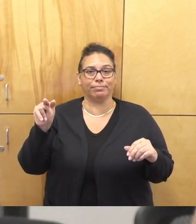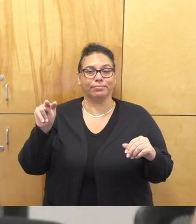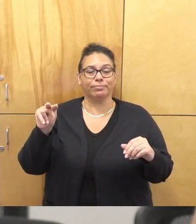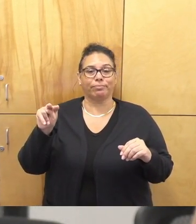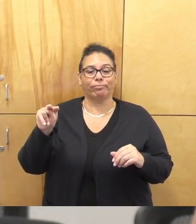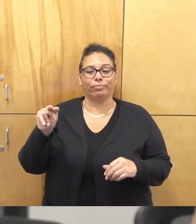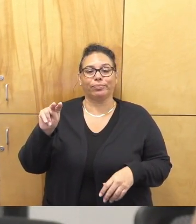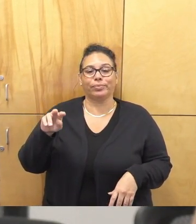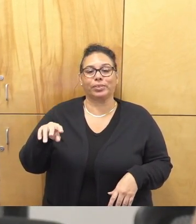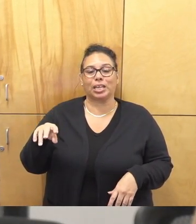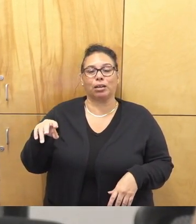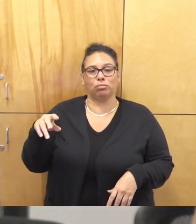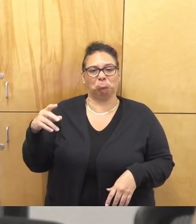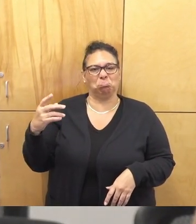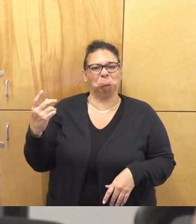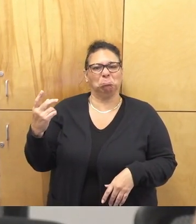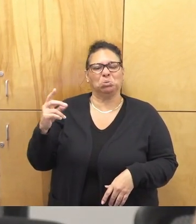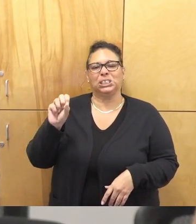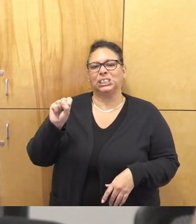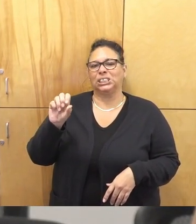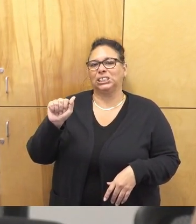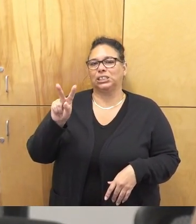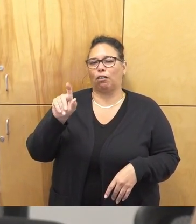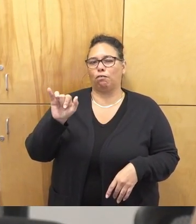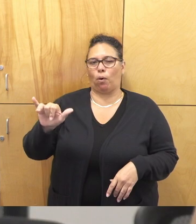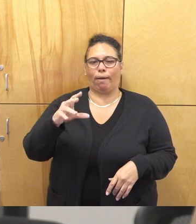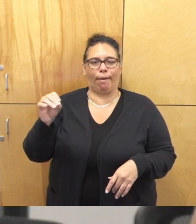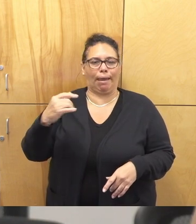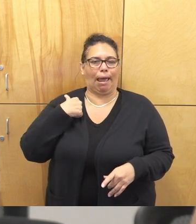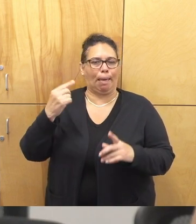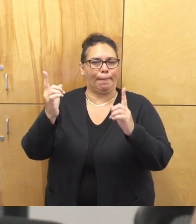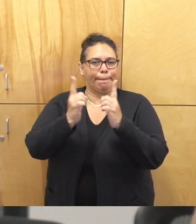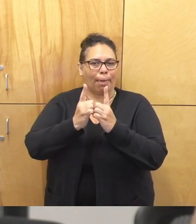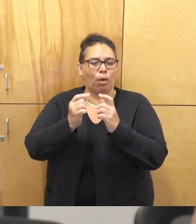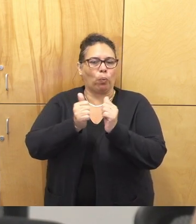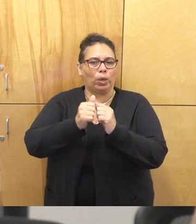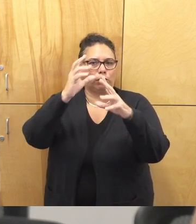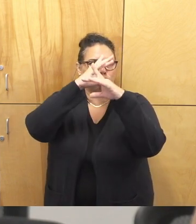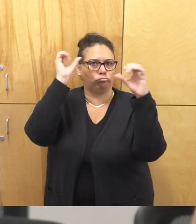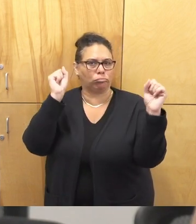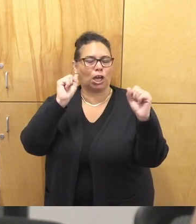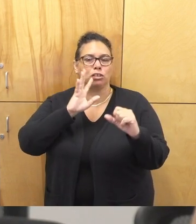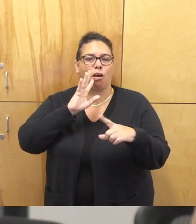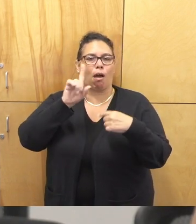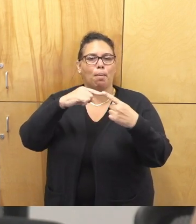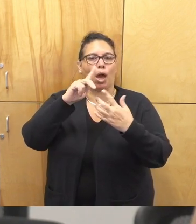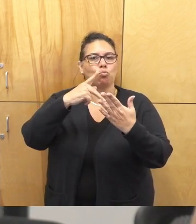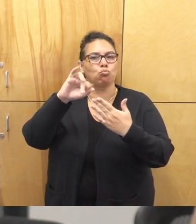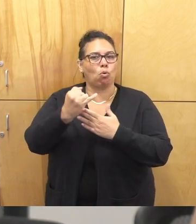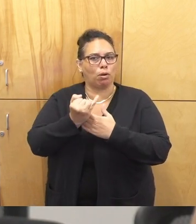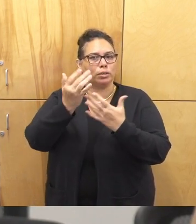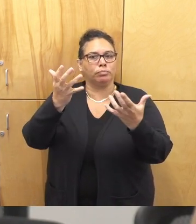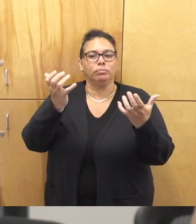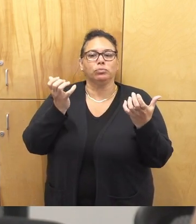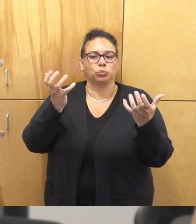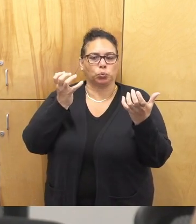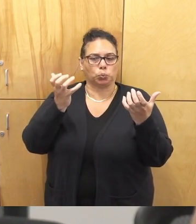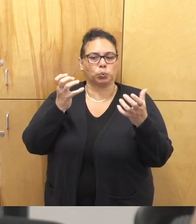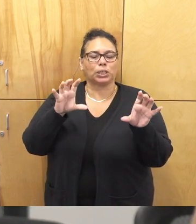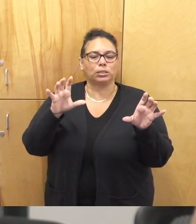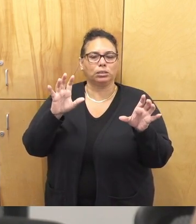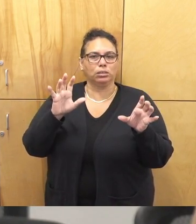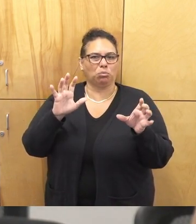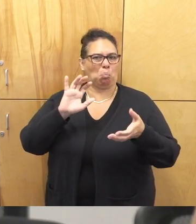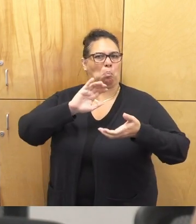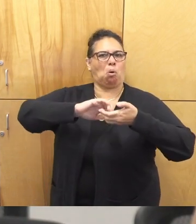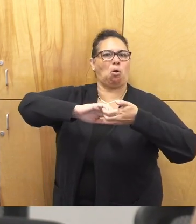Mr. Savoy and I met with the superintendent to talk about a project that we wanted to, partnership that